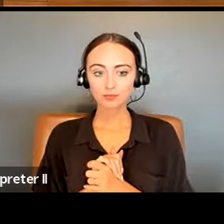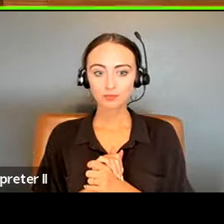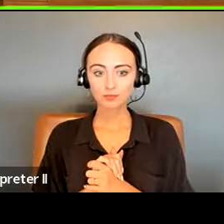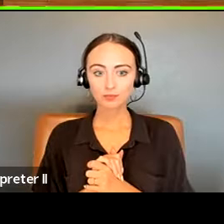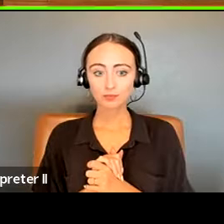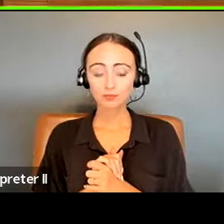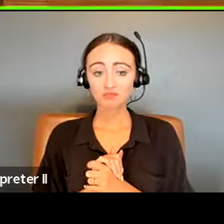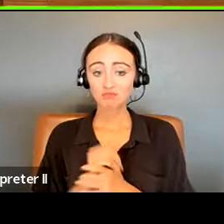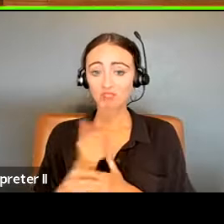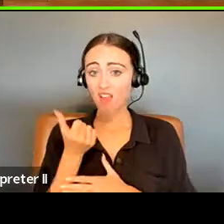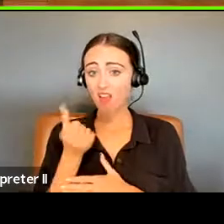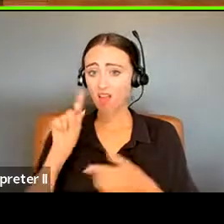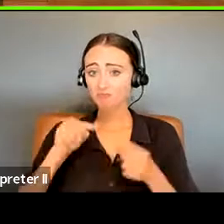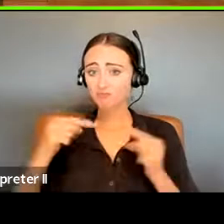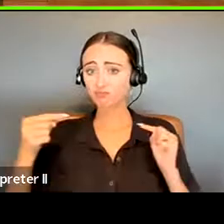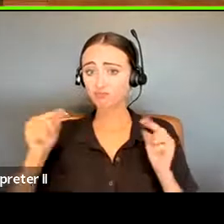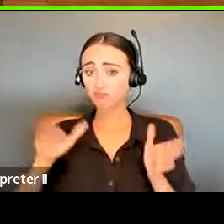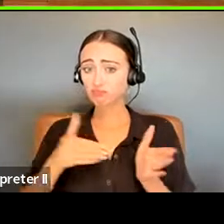Are there any opposed?